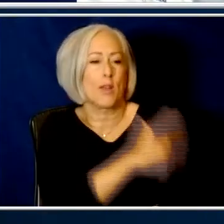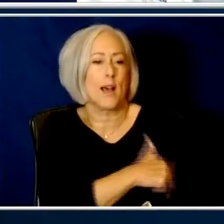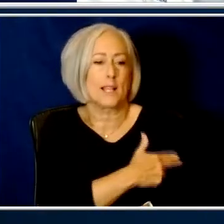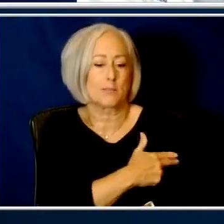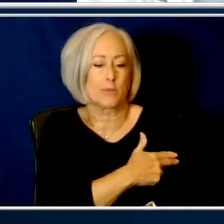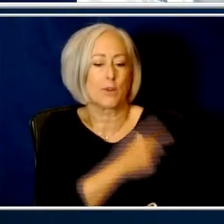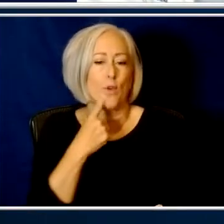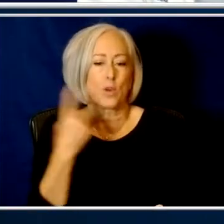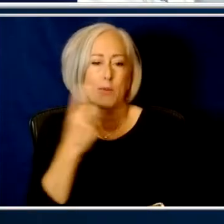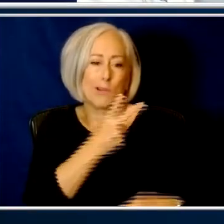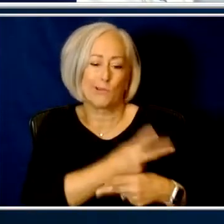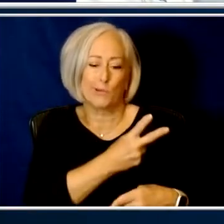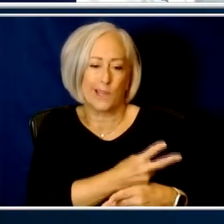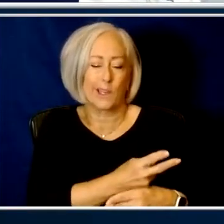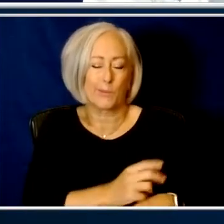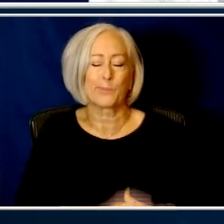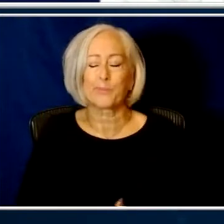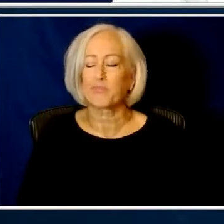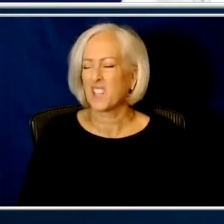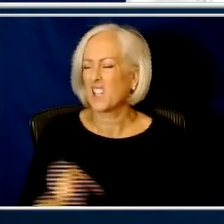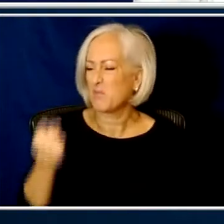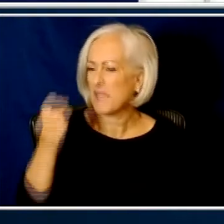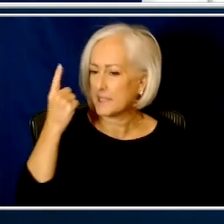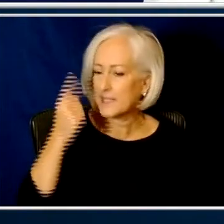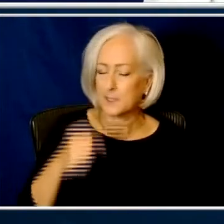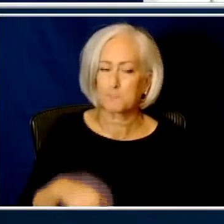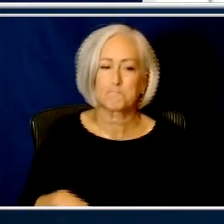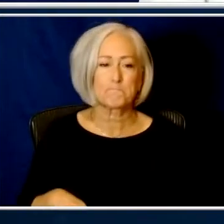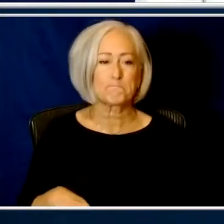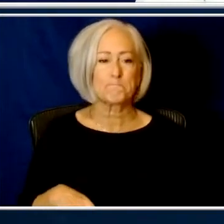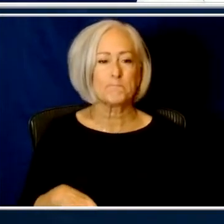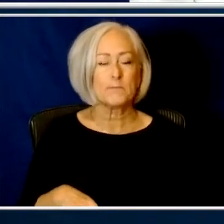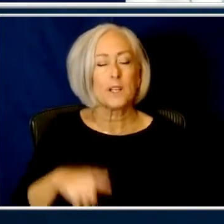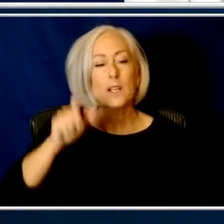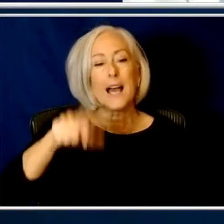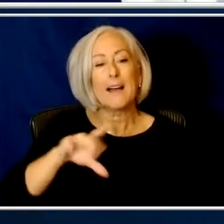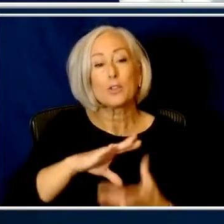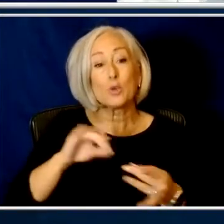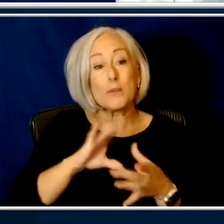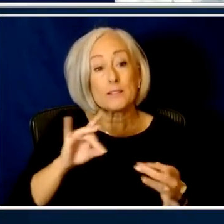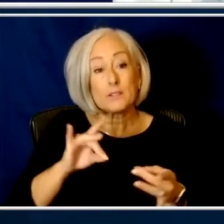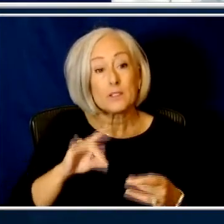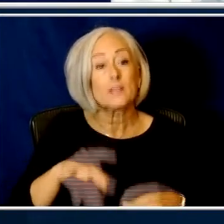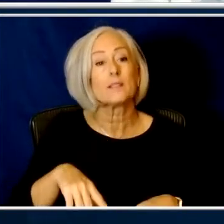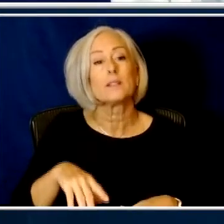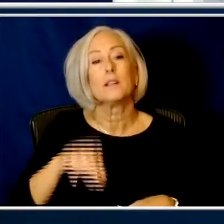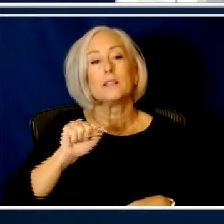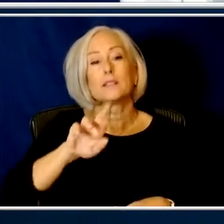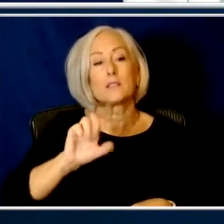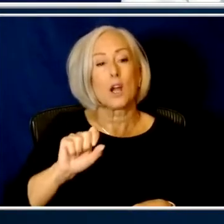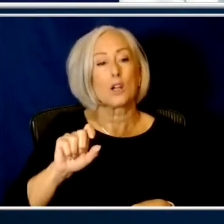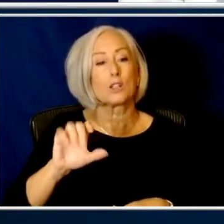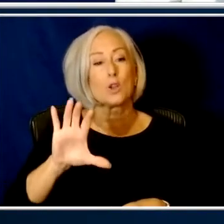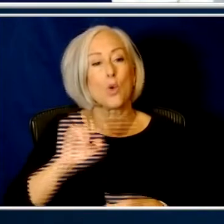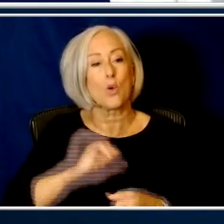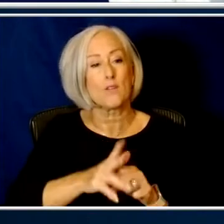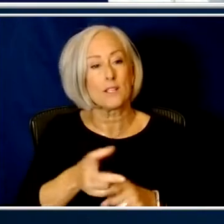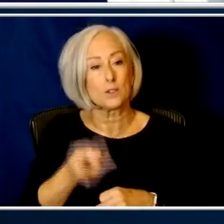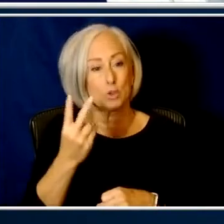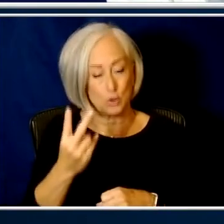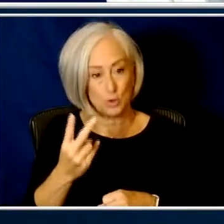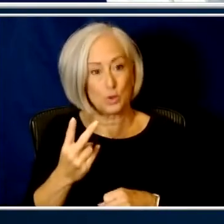But unfortunately, yeah, several people, many people have had 2 or 3 infections with SARS-CoV-2.